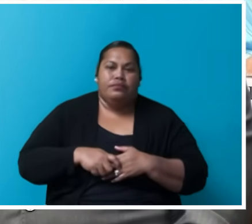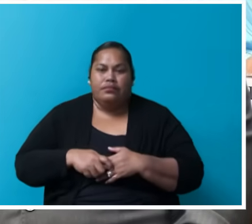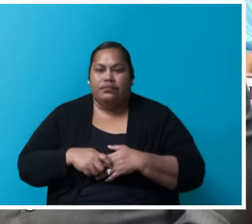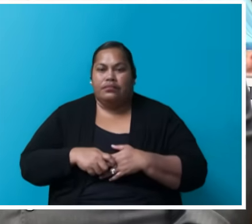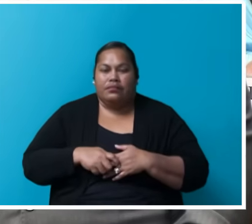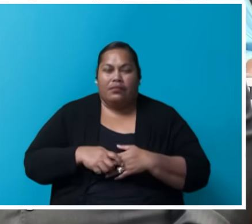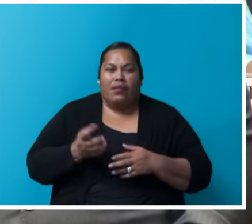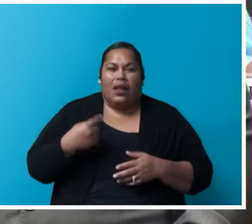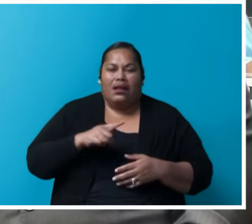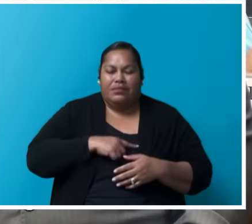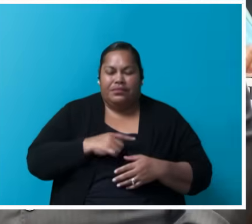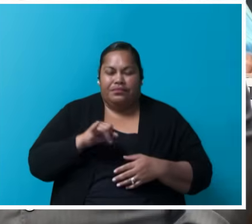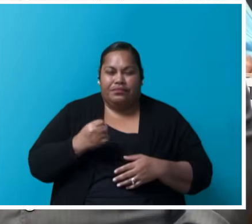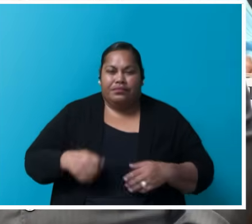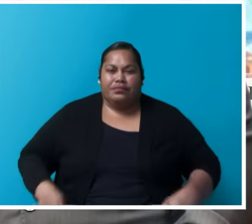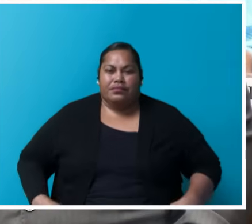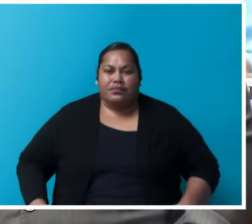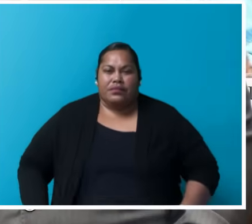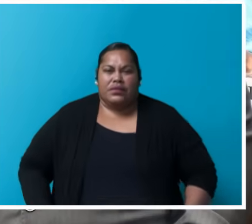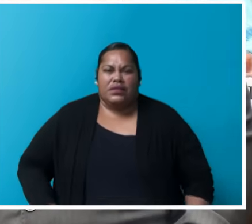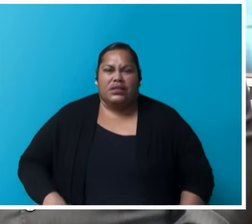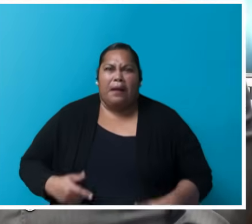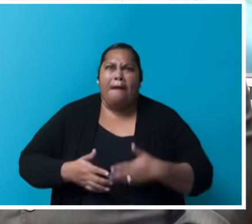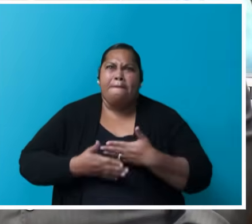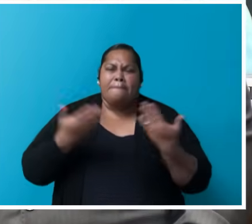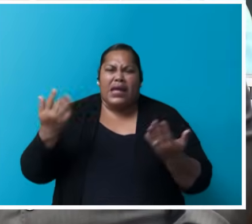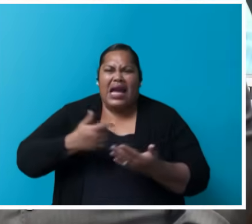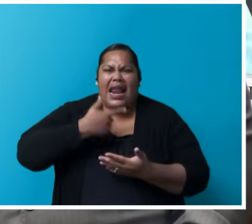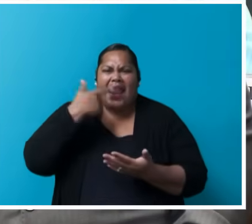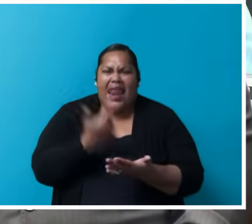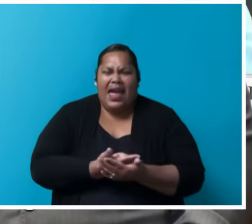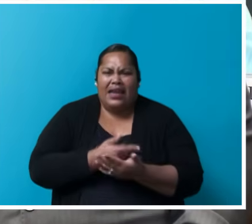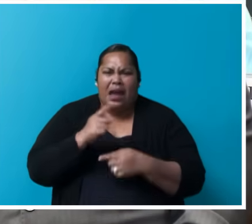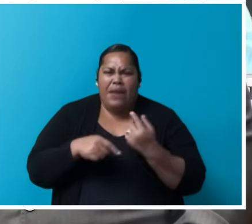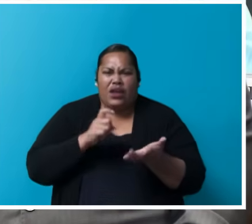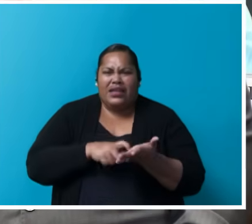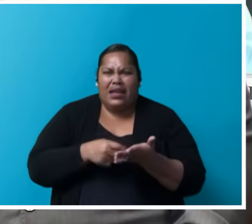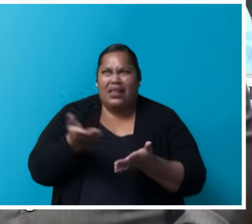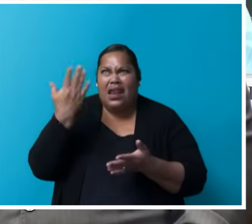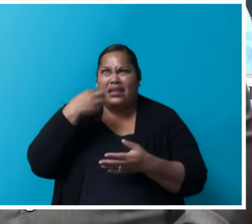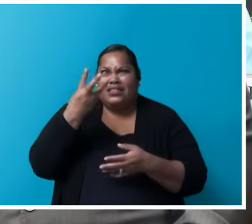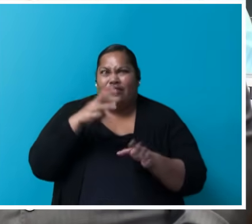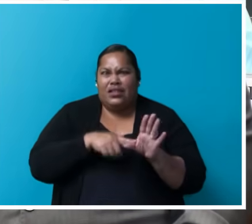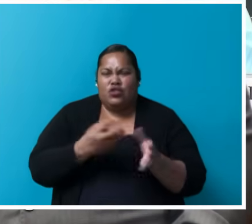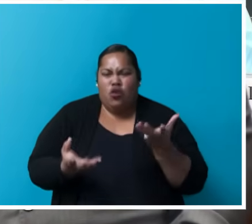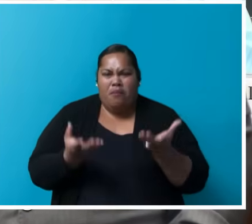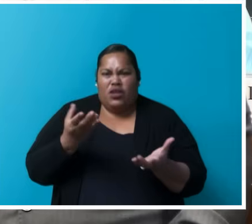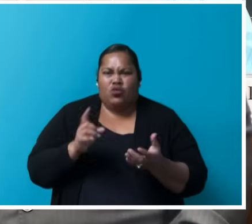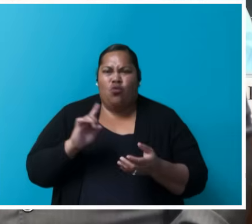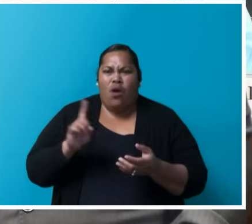There was this big lie about debt in the last 3 years compared to what the previous government